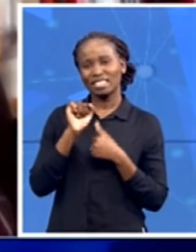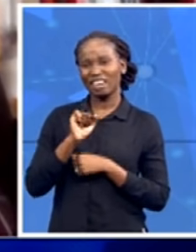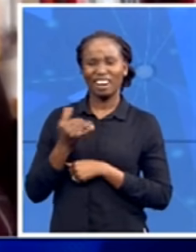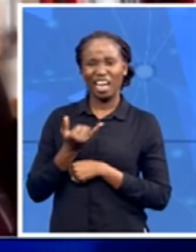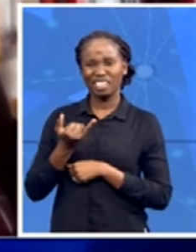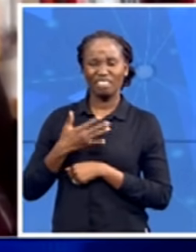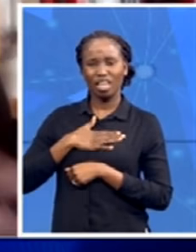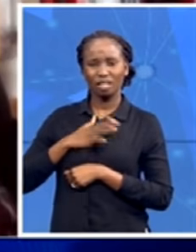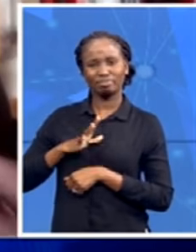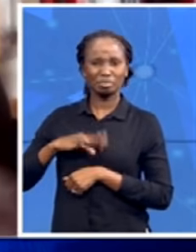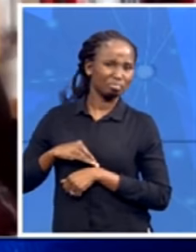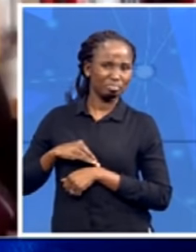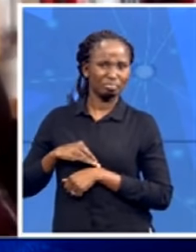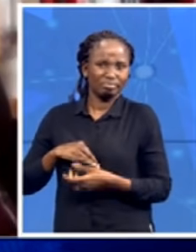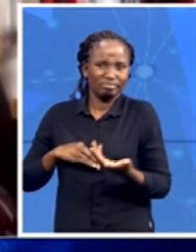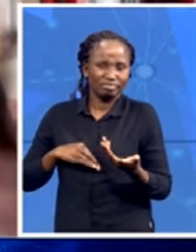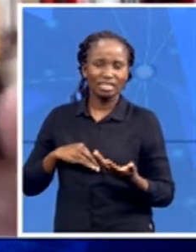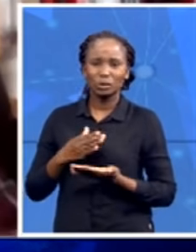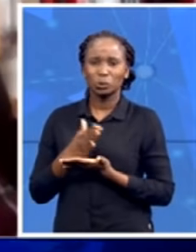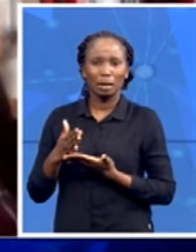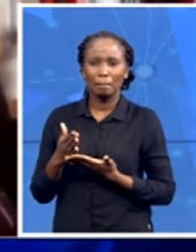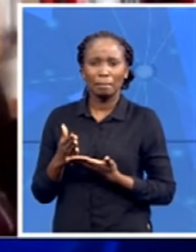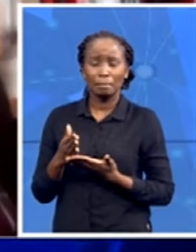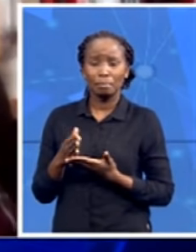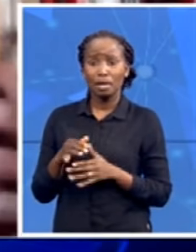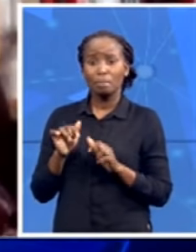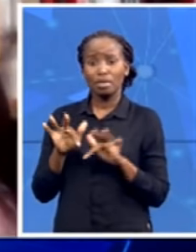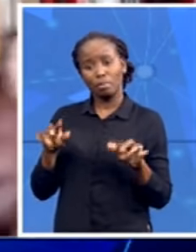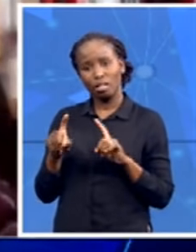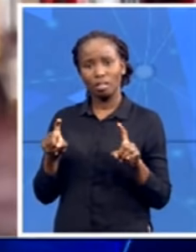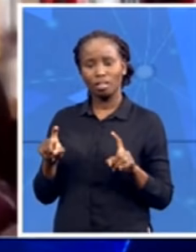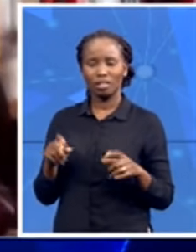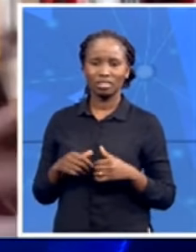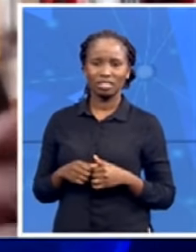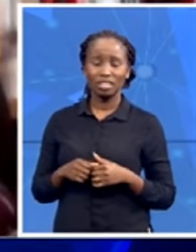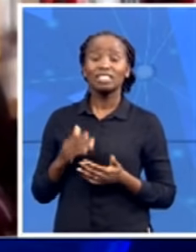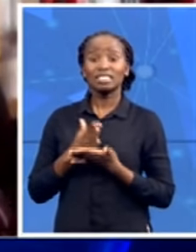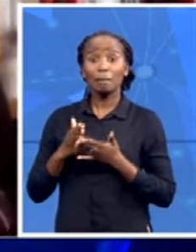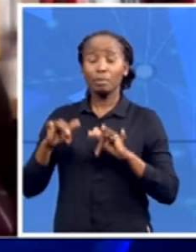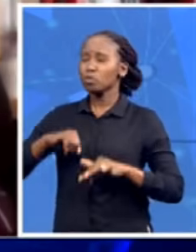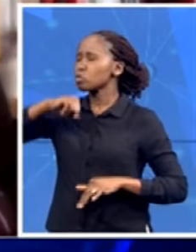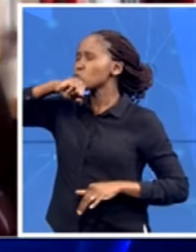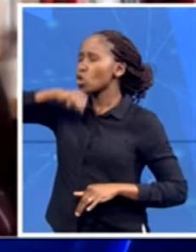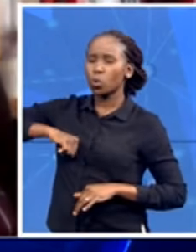to some of even the die-hard supporters of the ANC to go and vote for the ANC